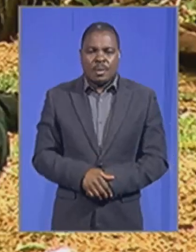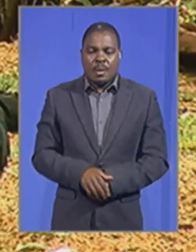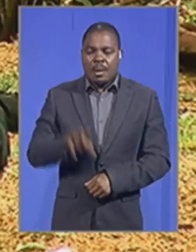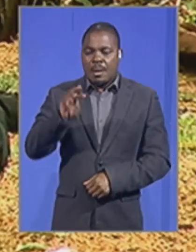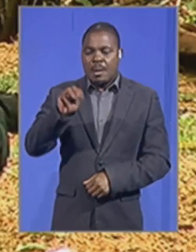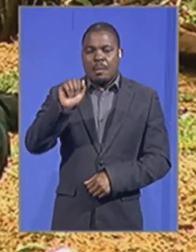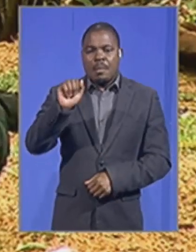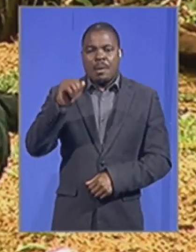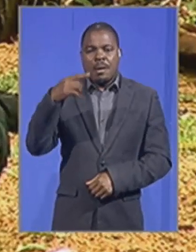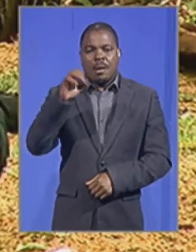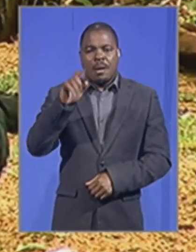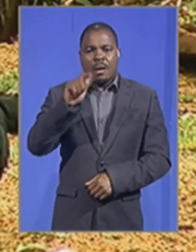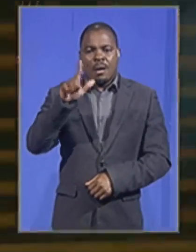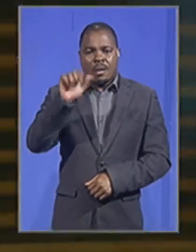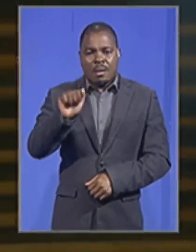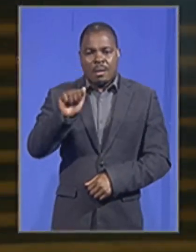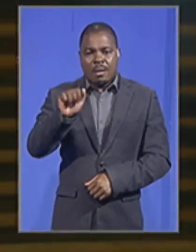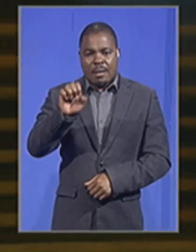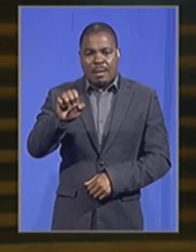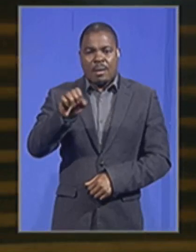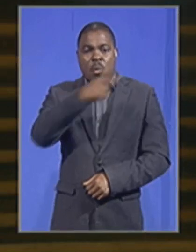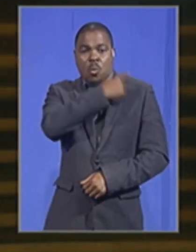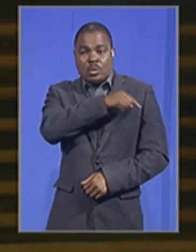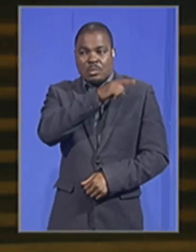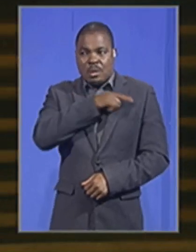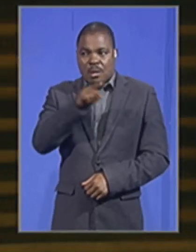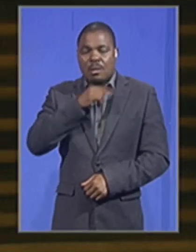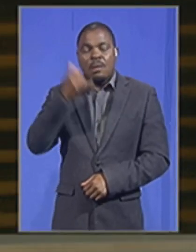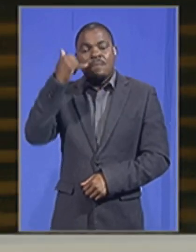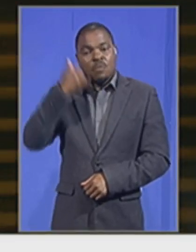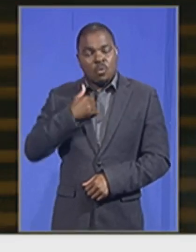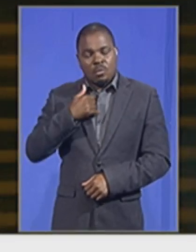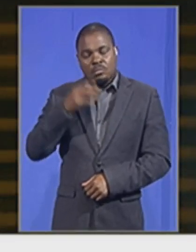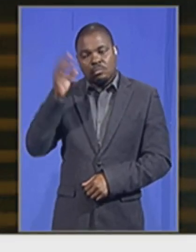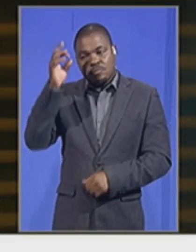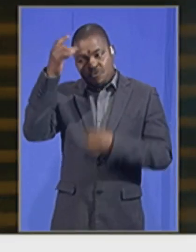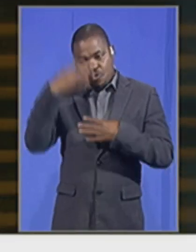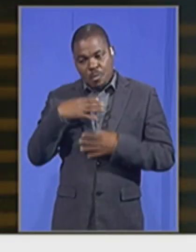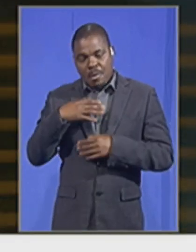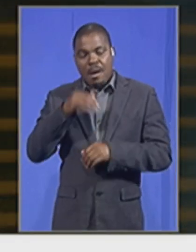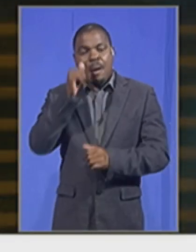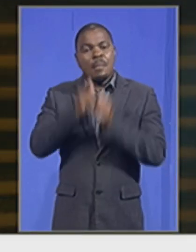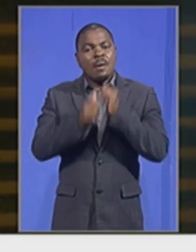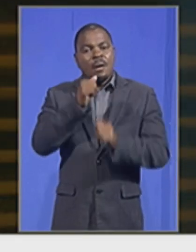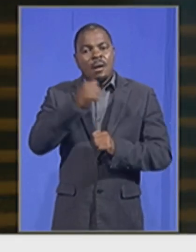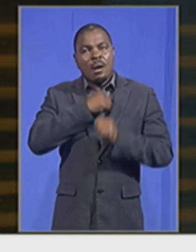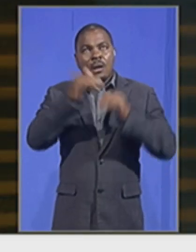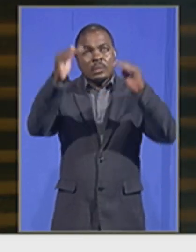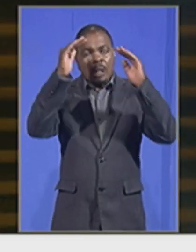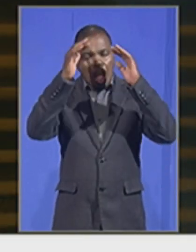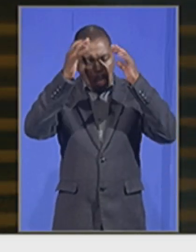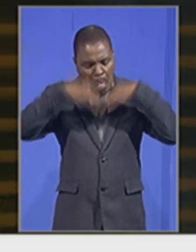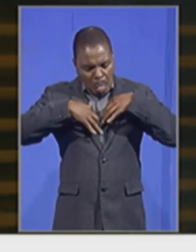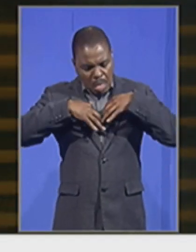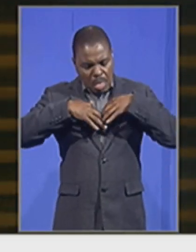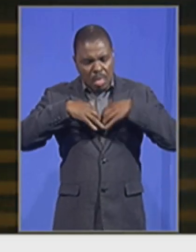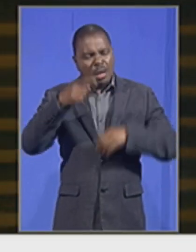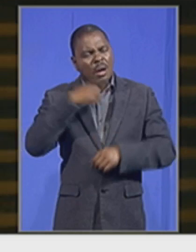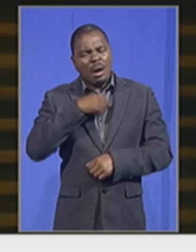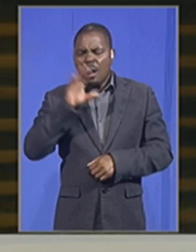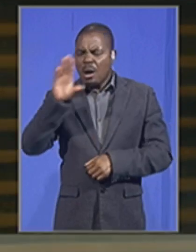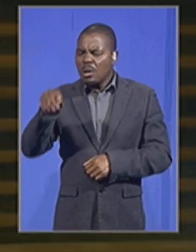Magatle ba mfounetse ba mpotsa gore buti o gatlile ke siling. Ka re ke nyaka go tseba gore o ka yena ka nako